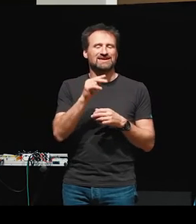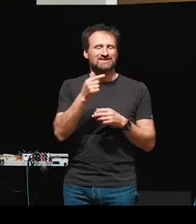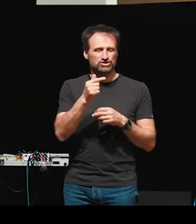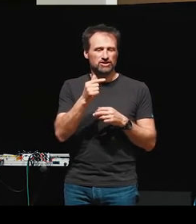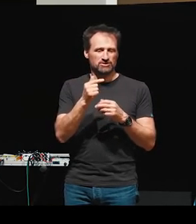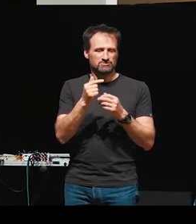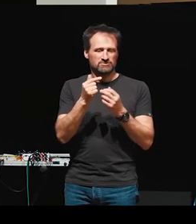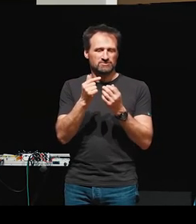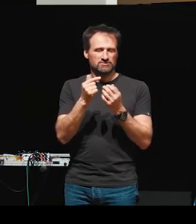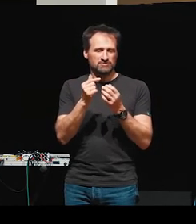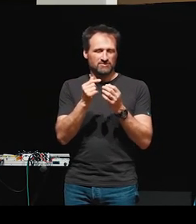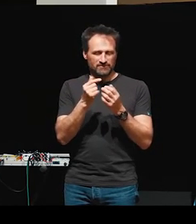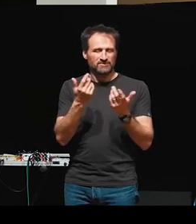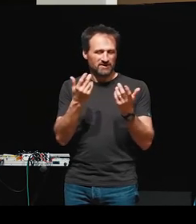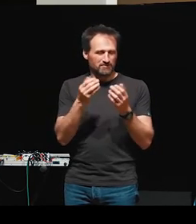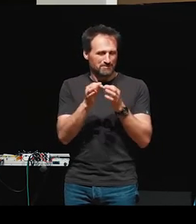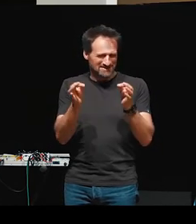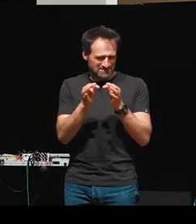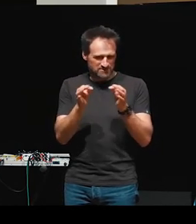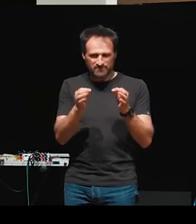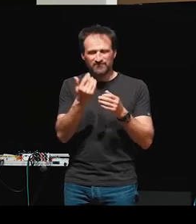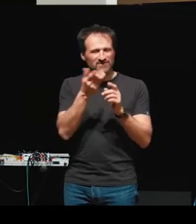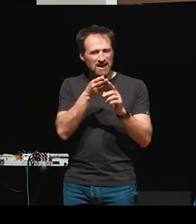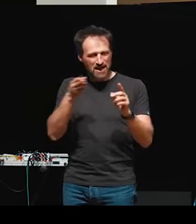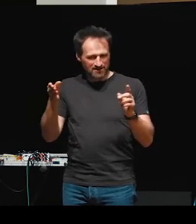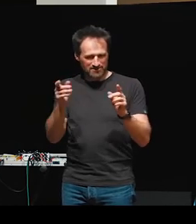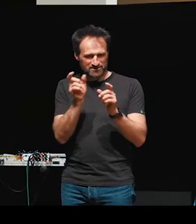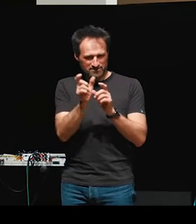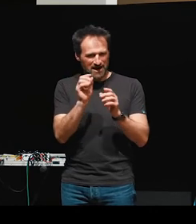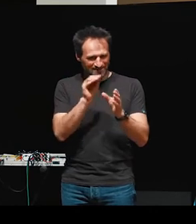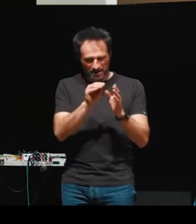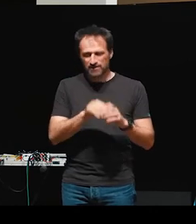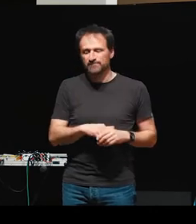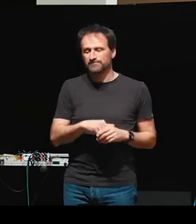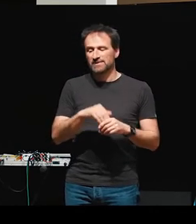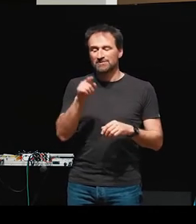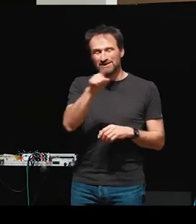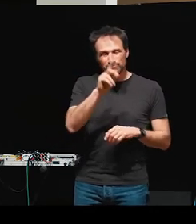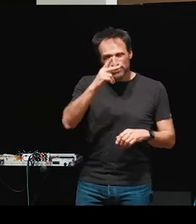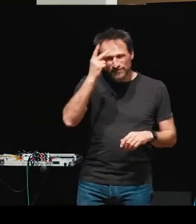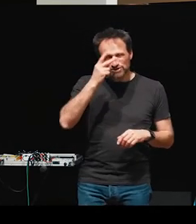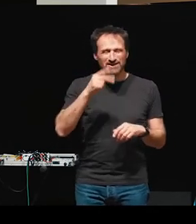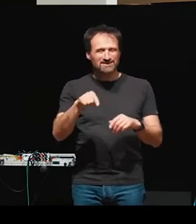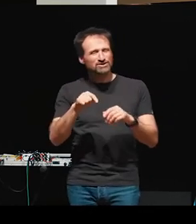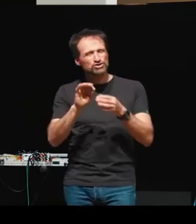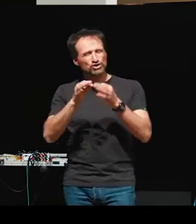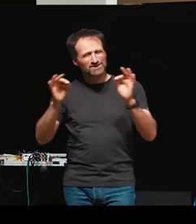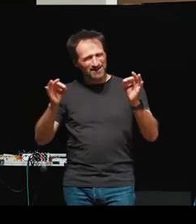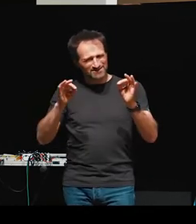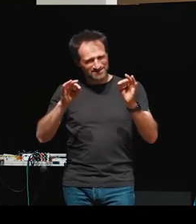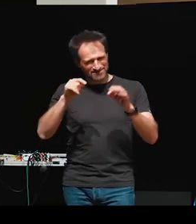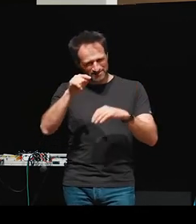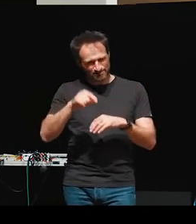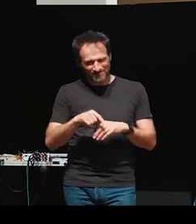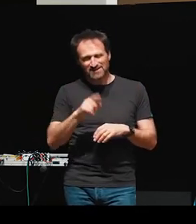understand the syntax, but the process. So I happen to know that here I'm defining this type, oops,